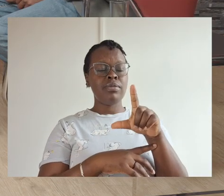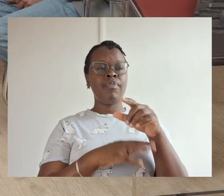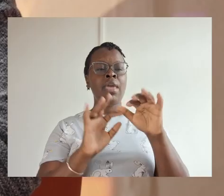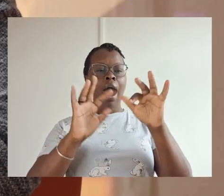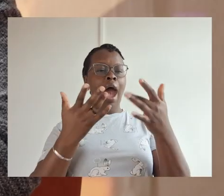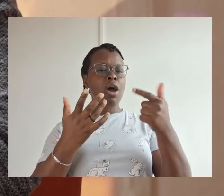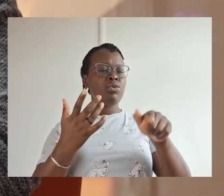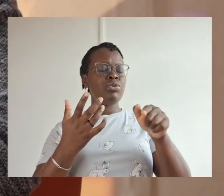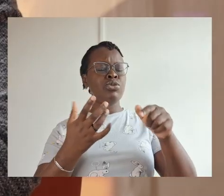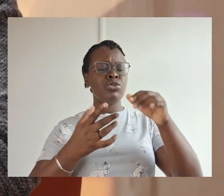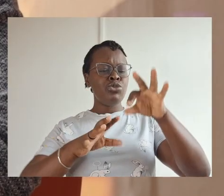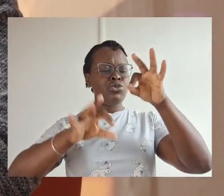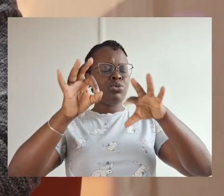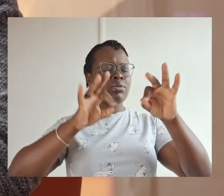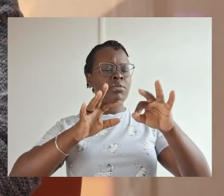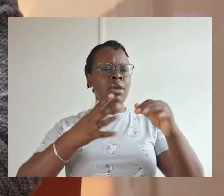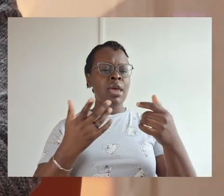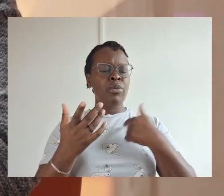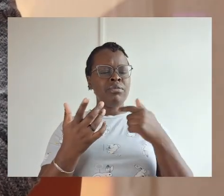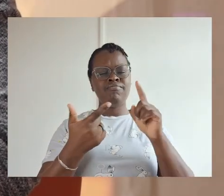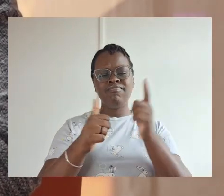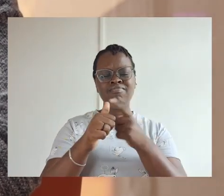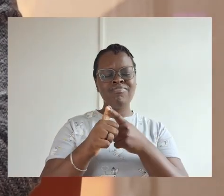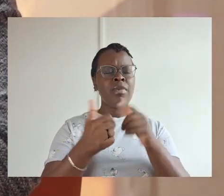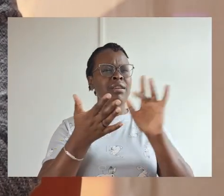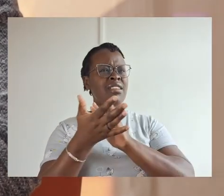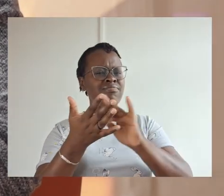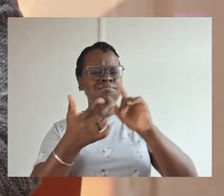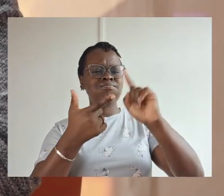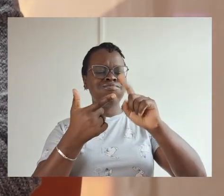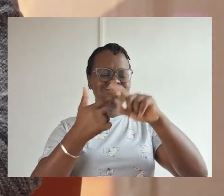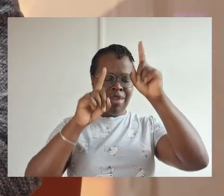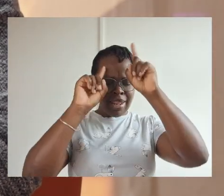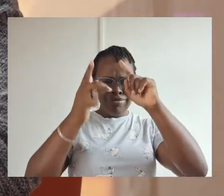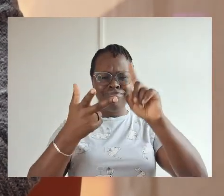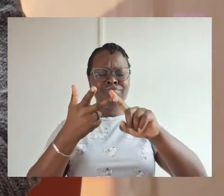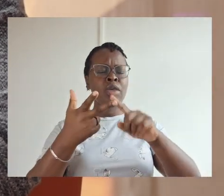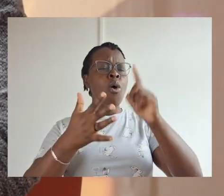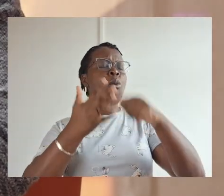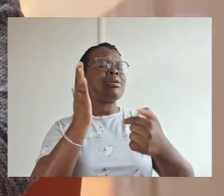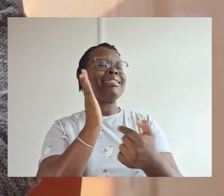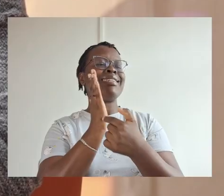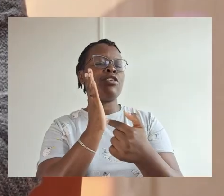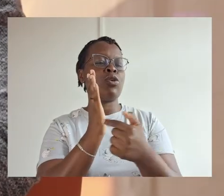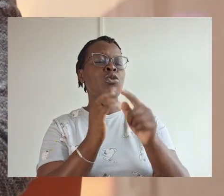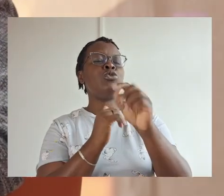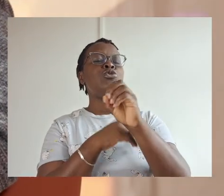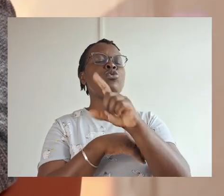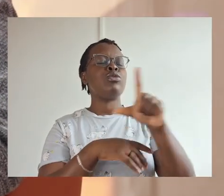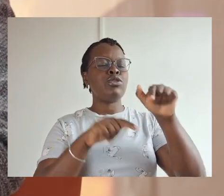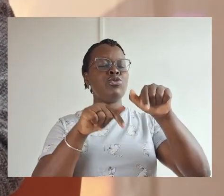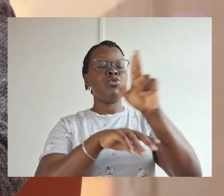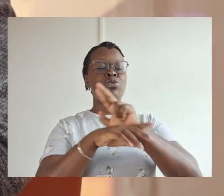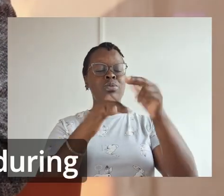how are those selected to fit these contexts? So we're talking about connectivity, devices, language and culture. What technological tools are you